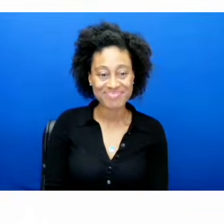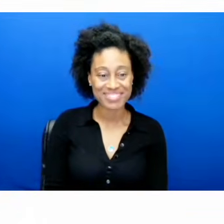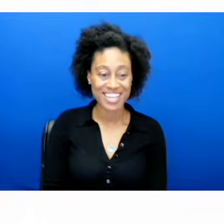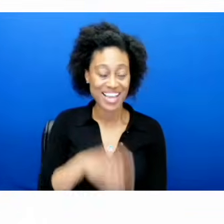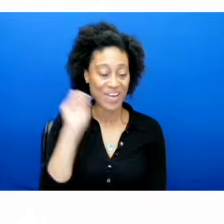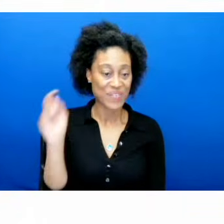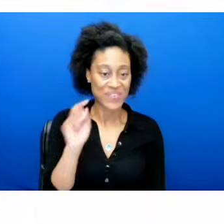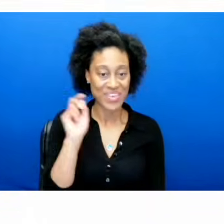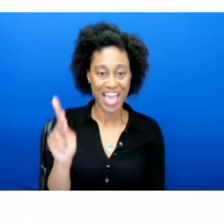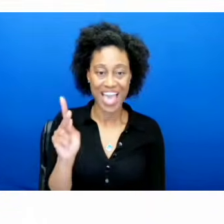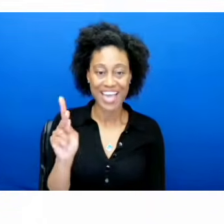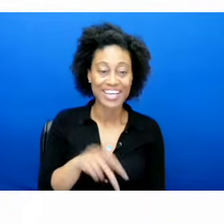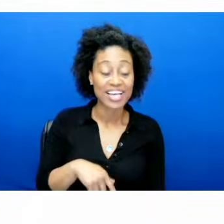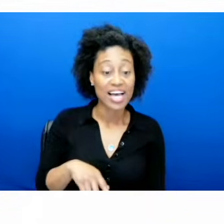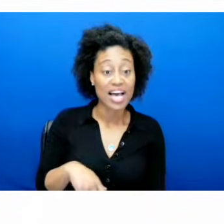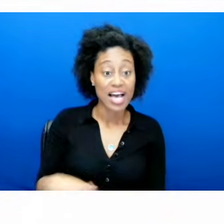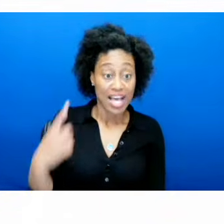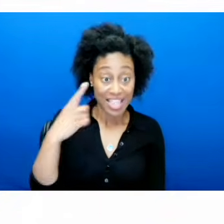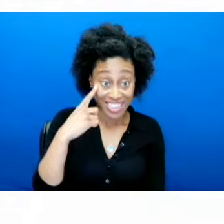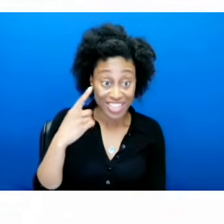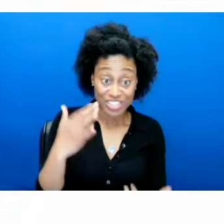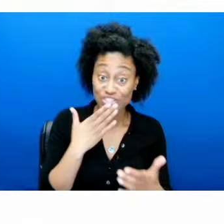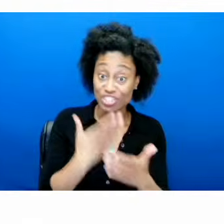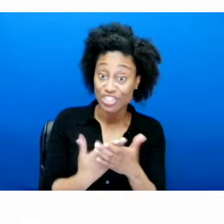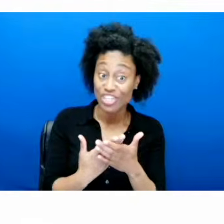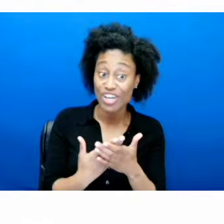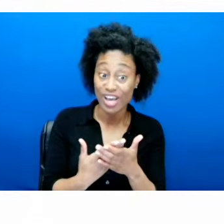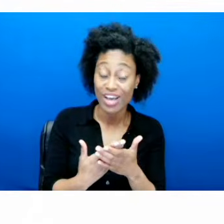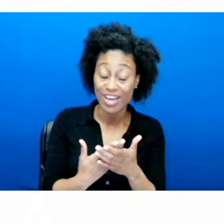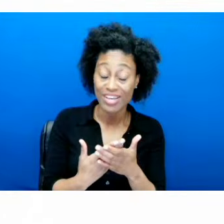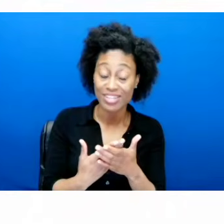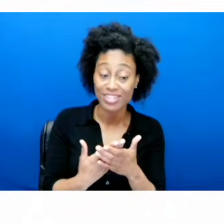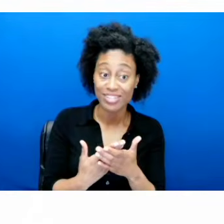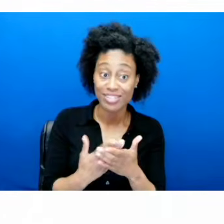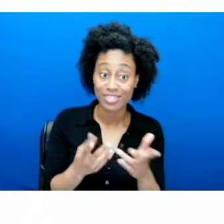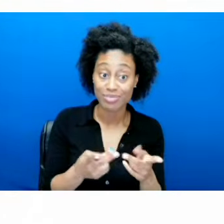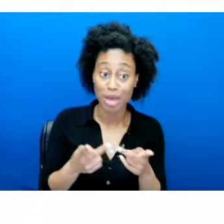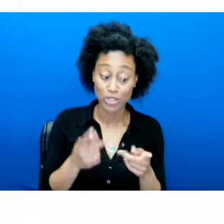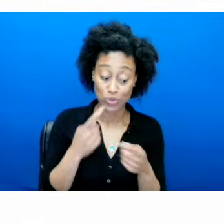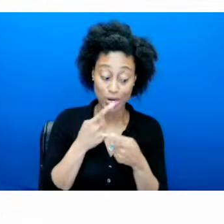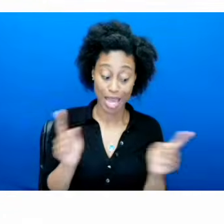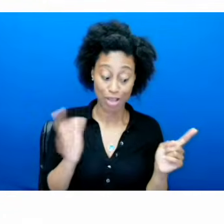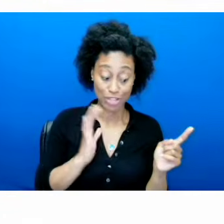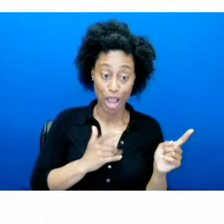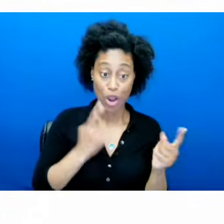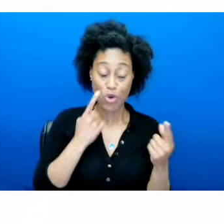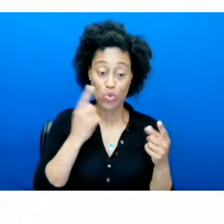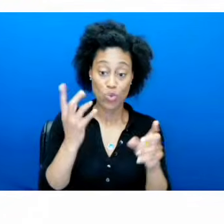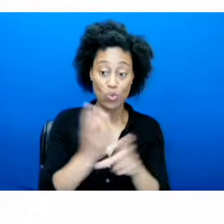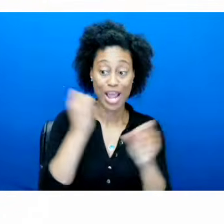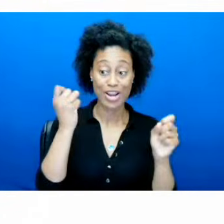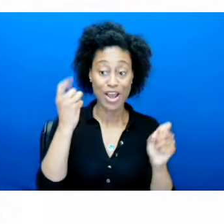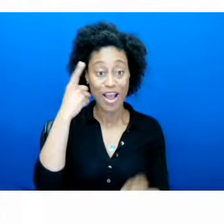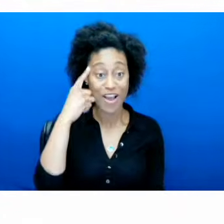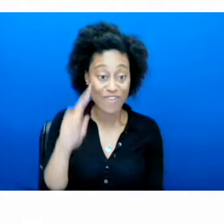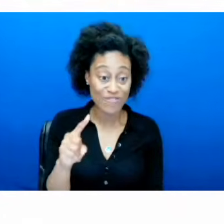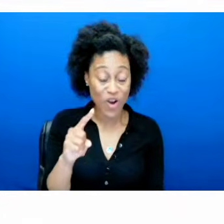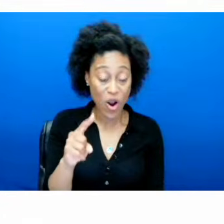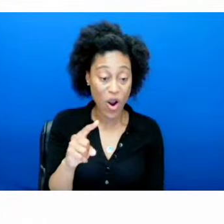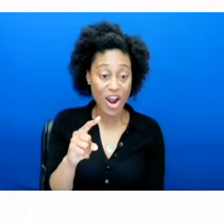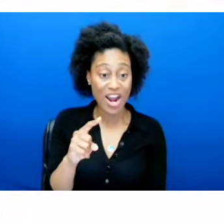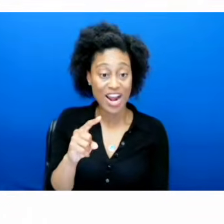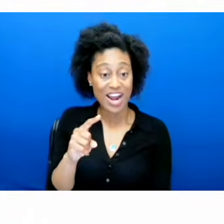Okay. So I think we are at a good spot to announce our winners for the cooking class